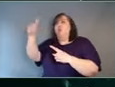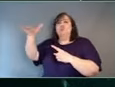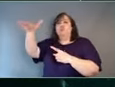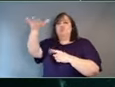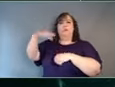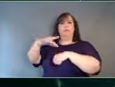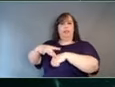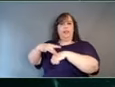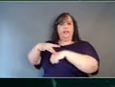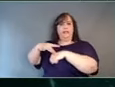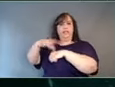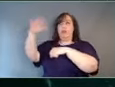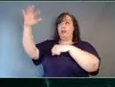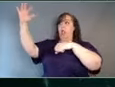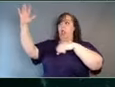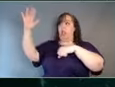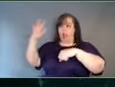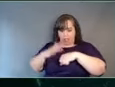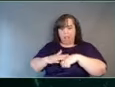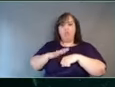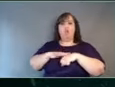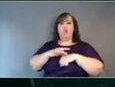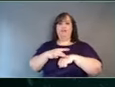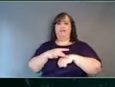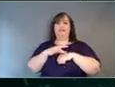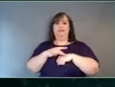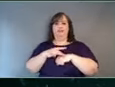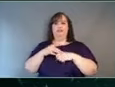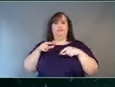our planet through the course of Earth's history.